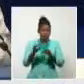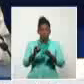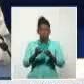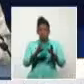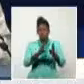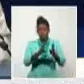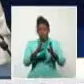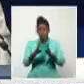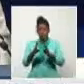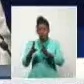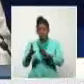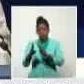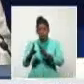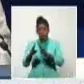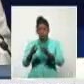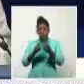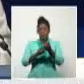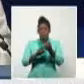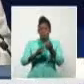4.02%.